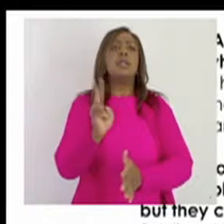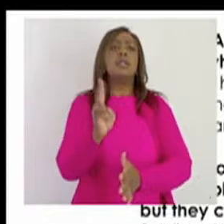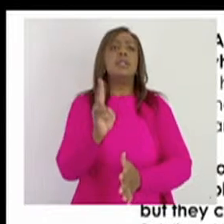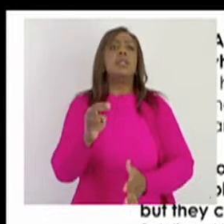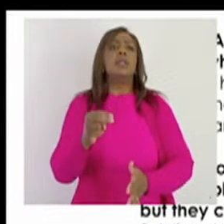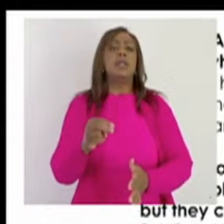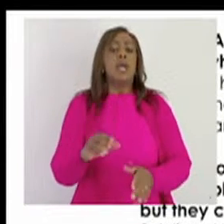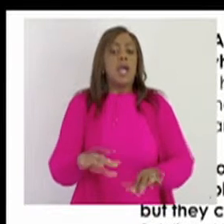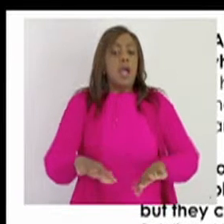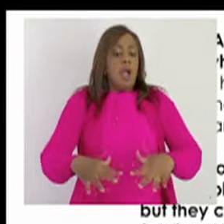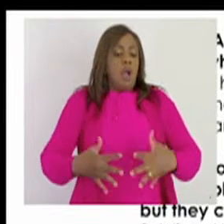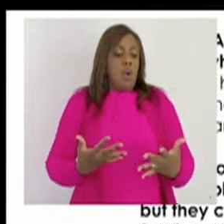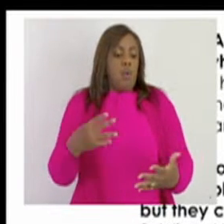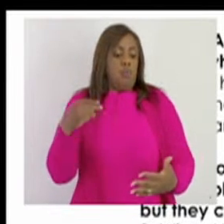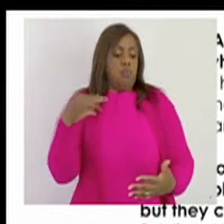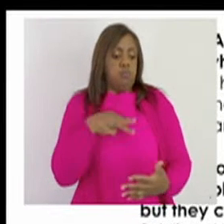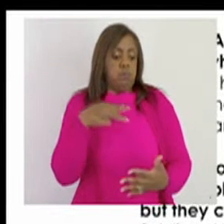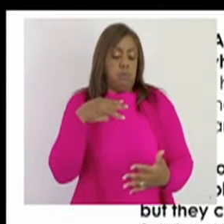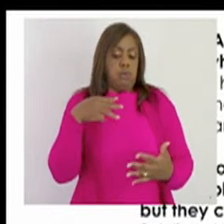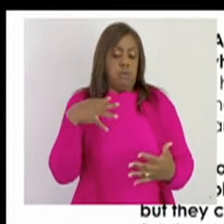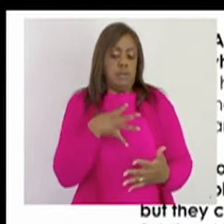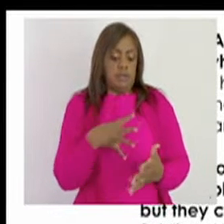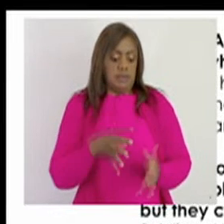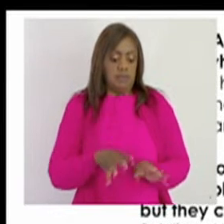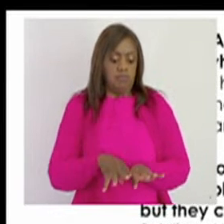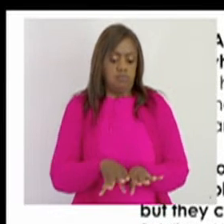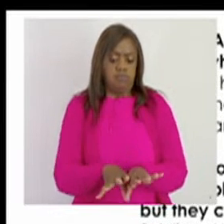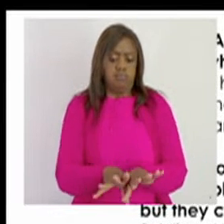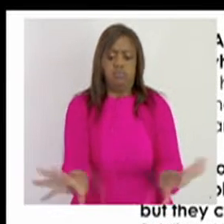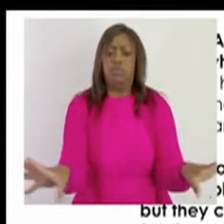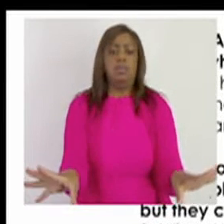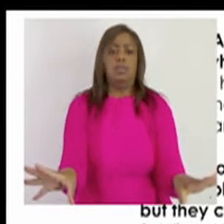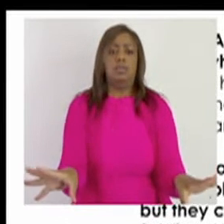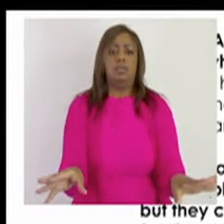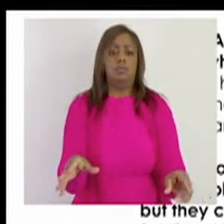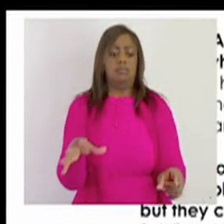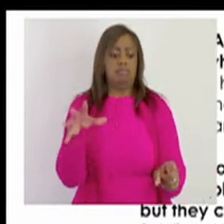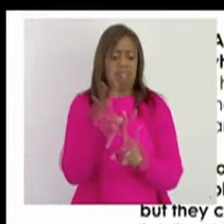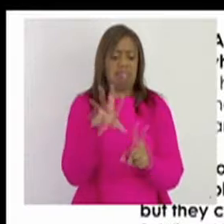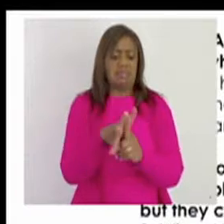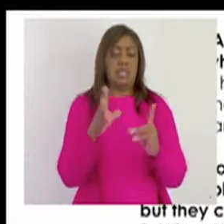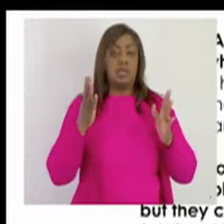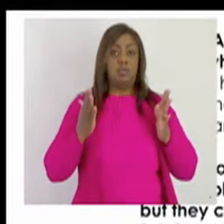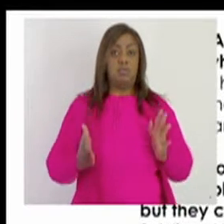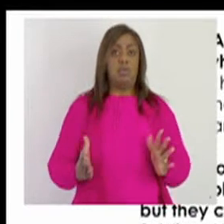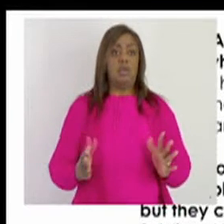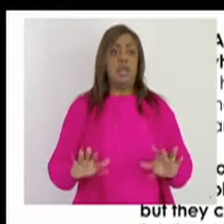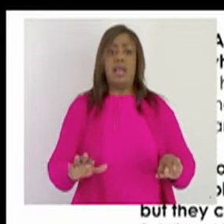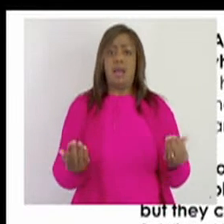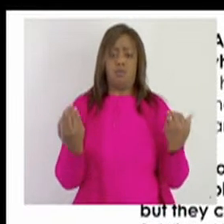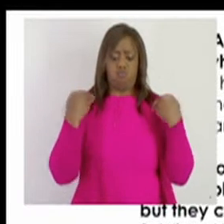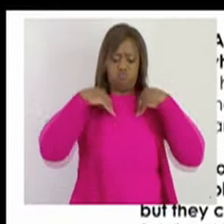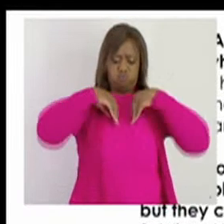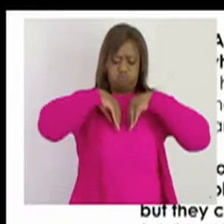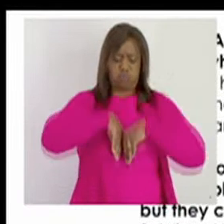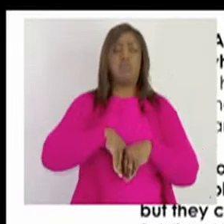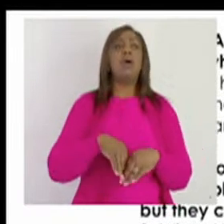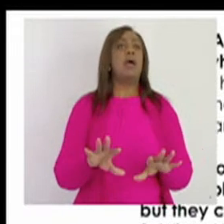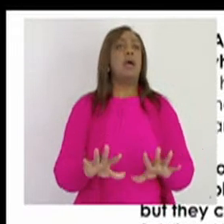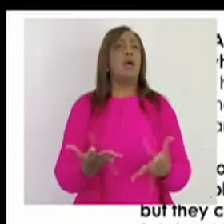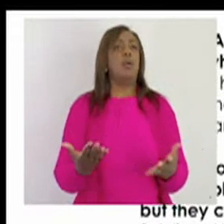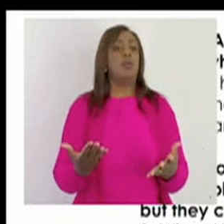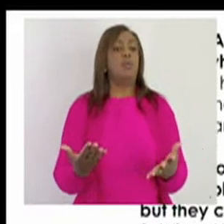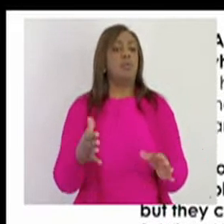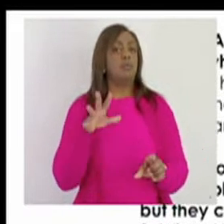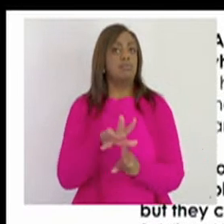how HIV and AIDS are attacks and then destroy the body, and then that people with HIV usually don't show any sign or symptom, but